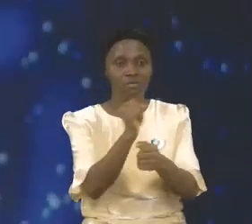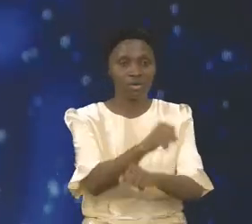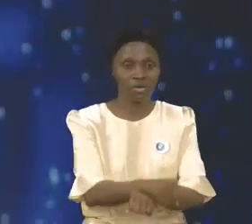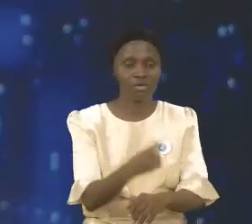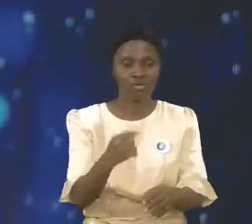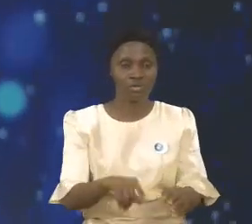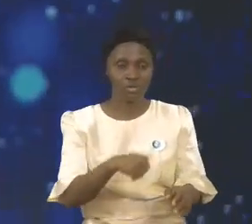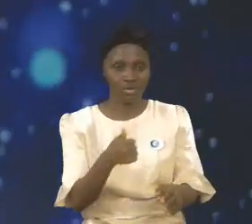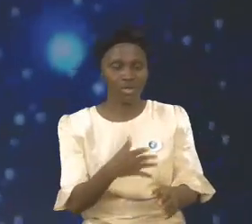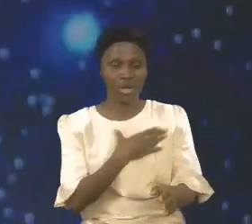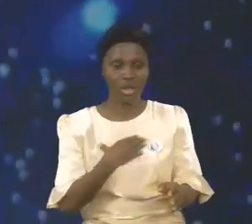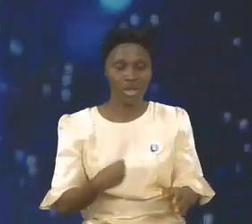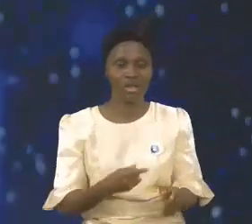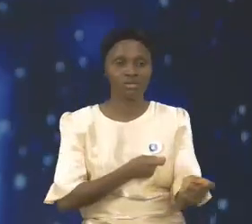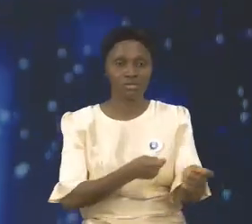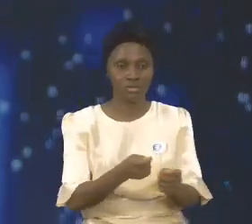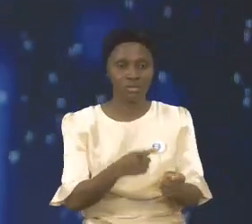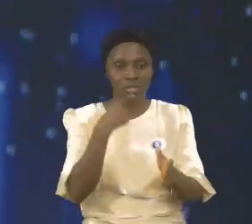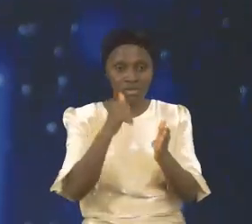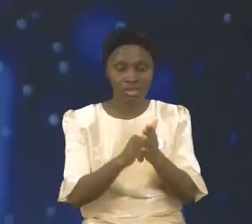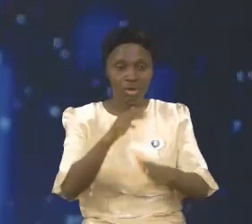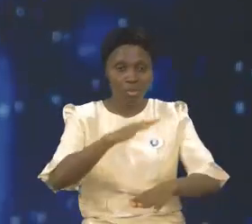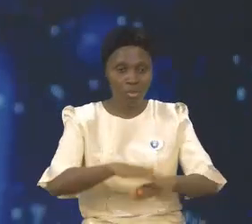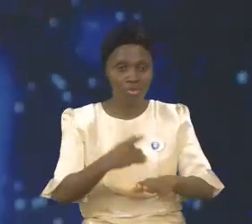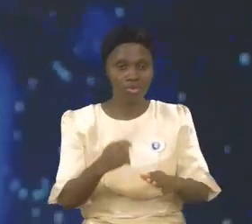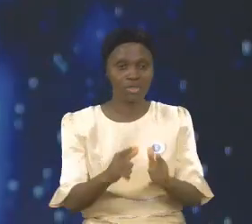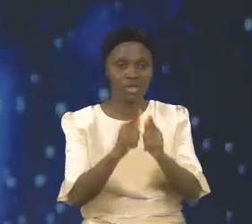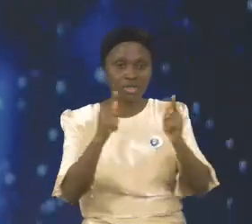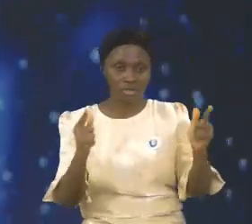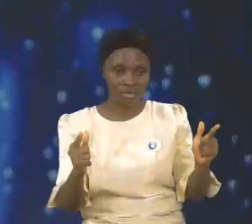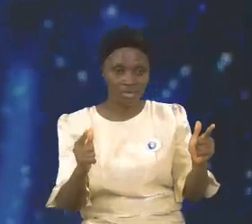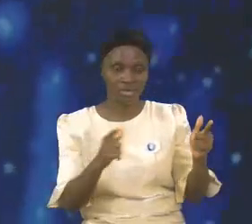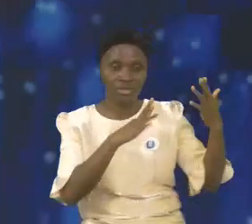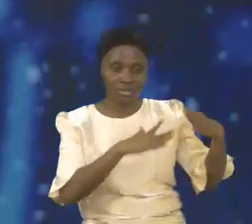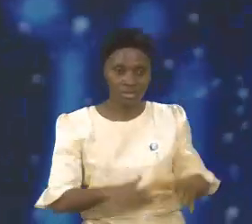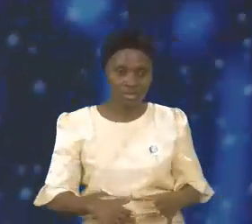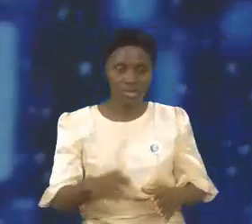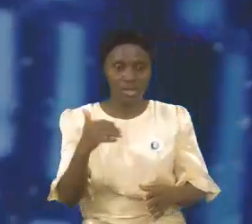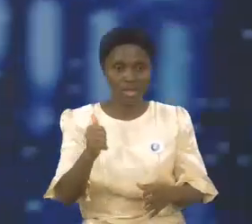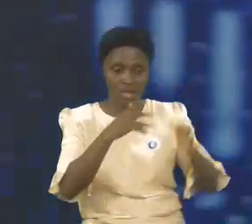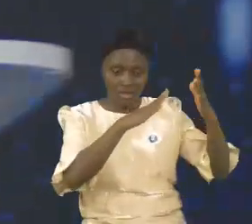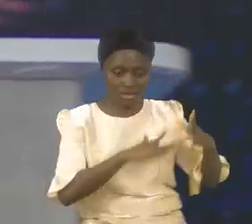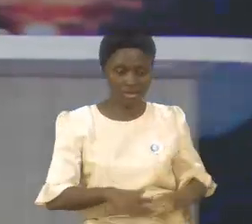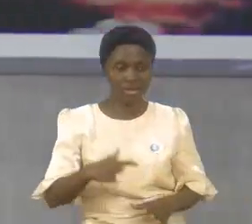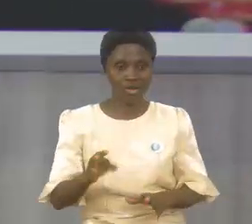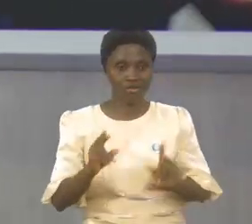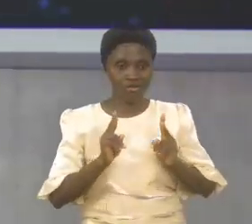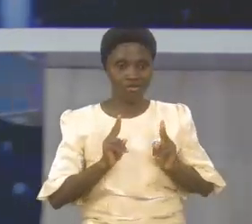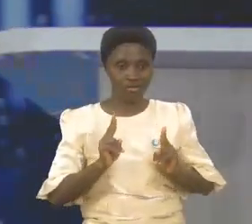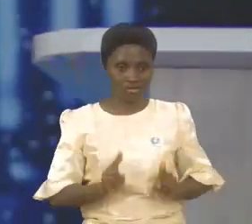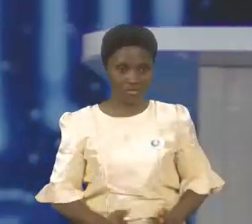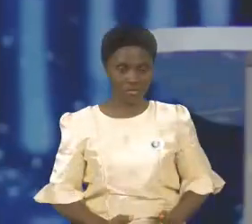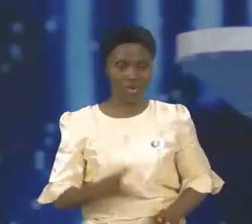said, upon the great sea, a sea of humanity, a sea of people in